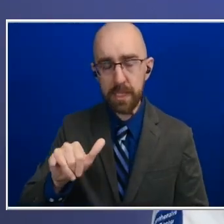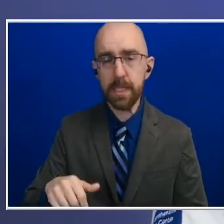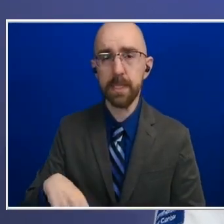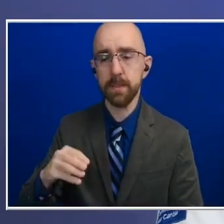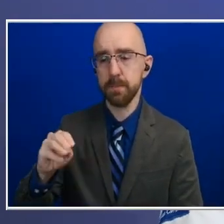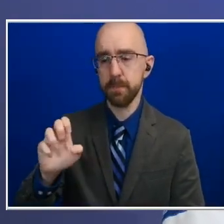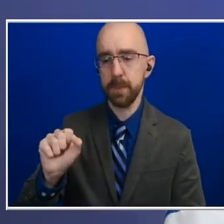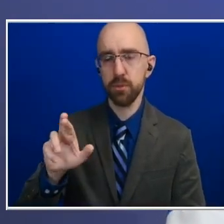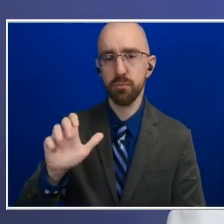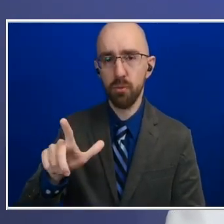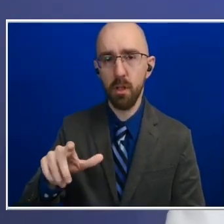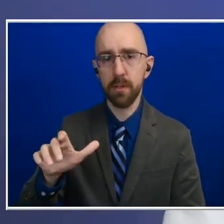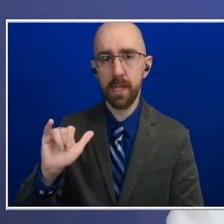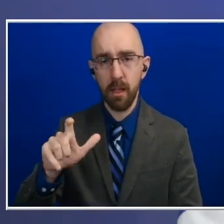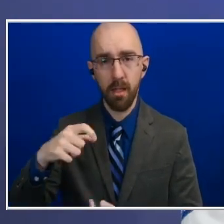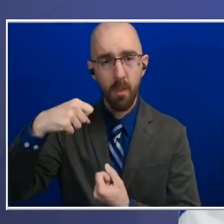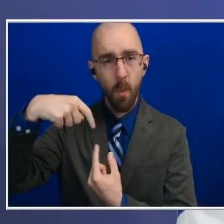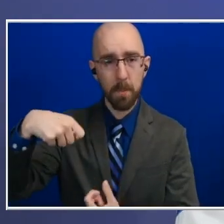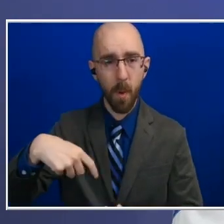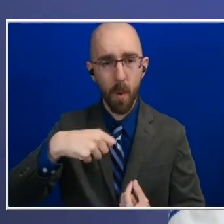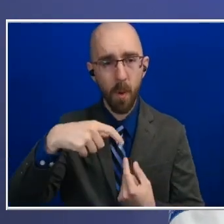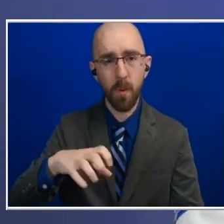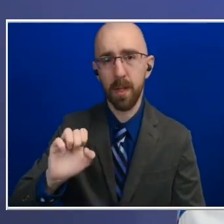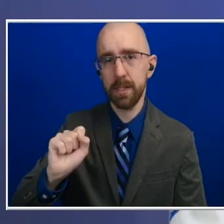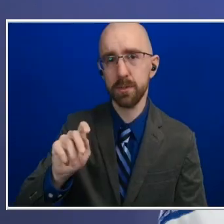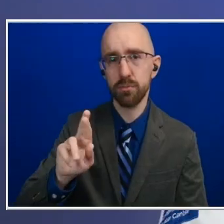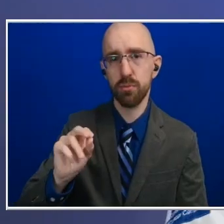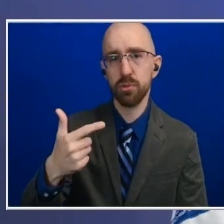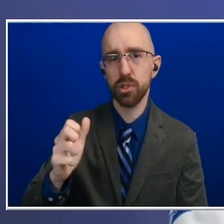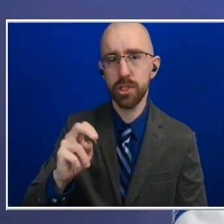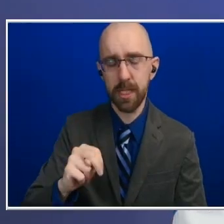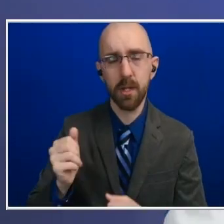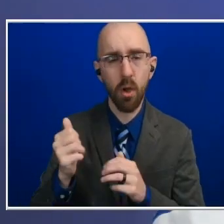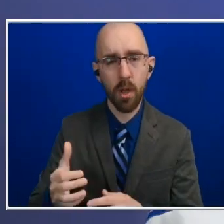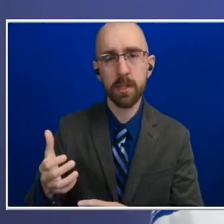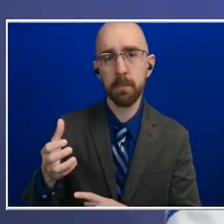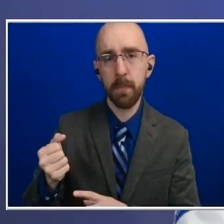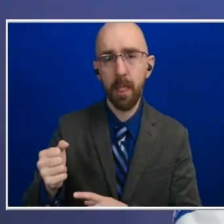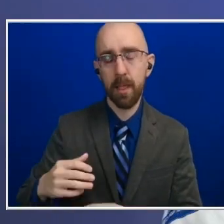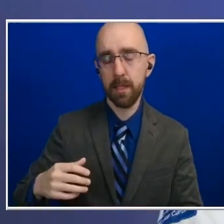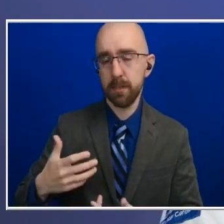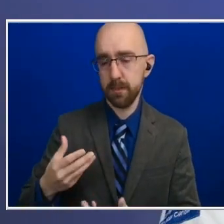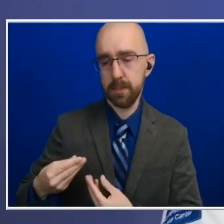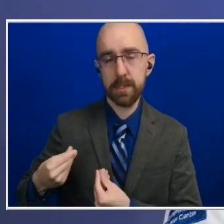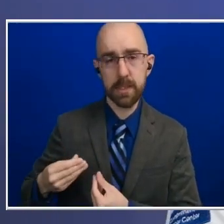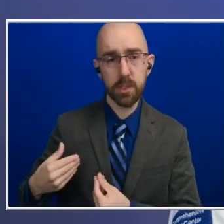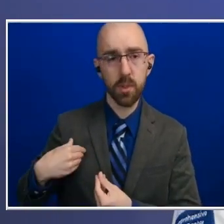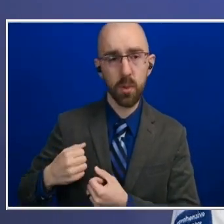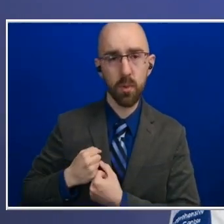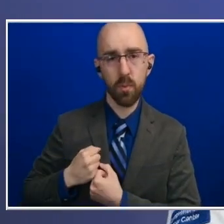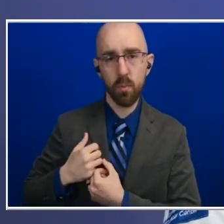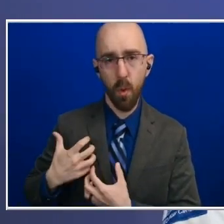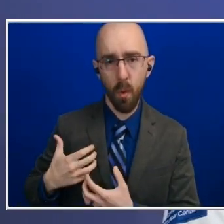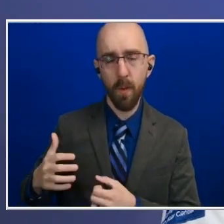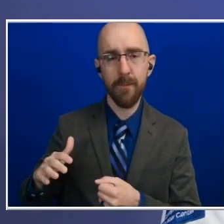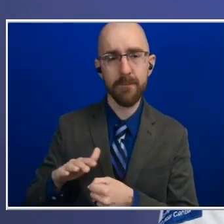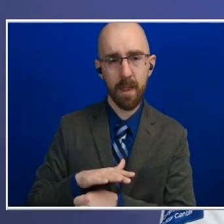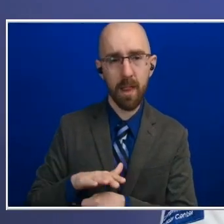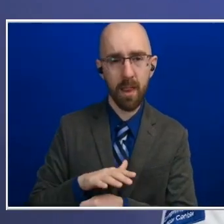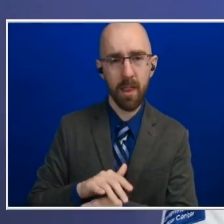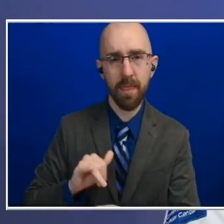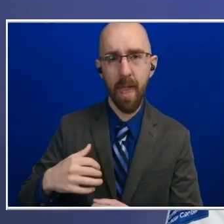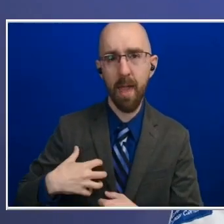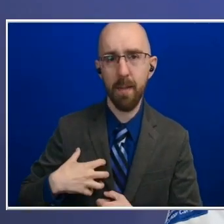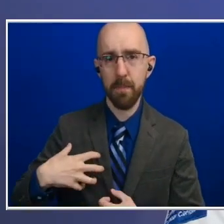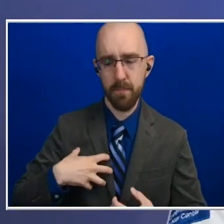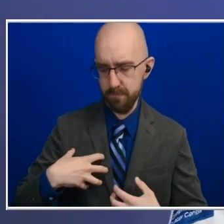hormones, particularly estrogen, causes the milk duct tissue and the lobules to grow and fill that developing breast mound. In women,